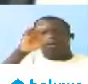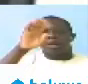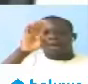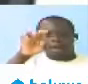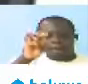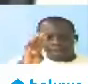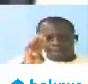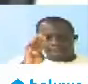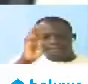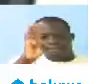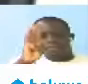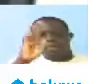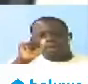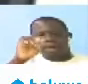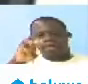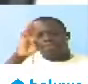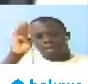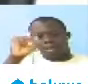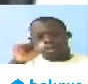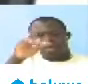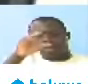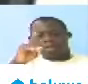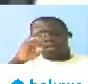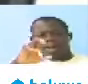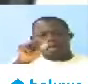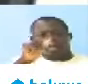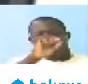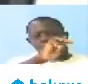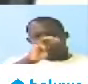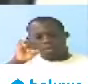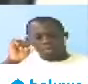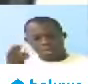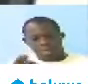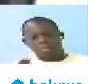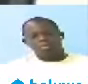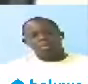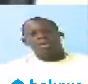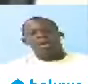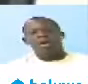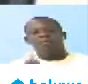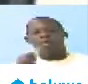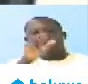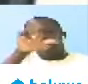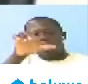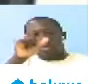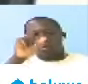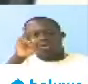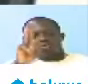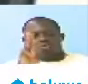Bambadrame. Kafai Wadram. Some call him Wadrame. Laujaju.